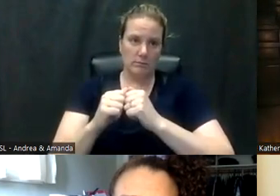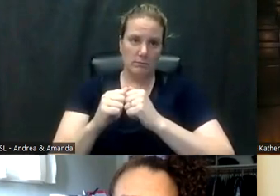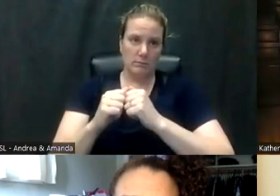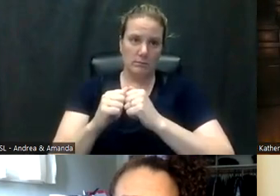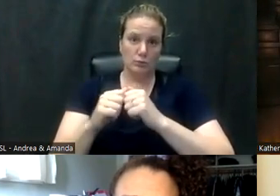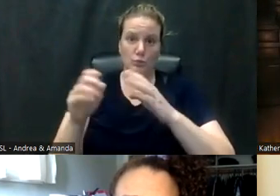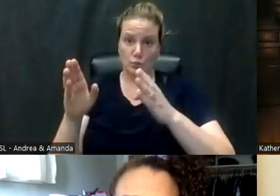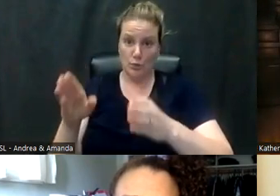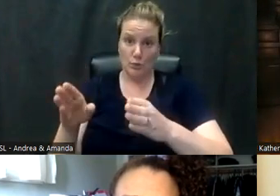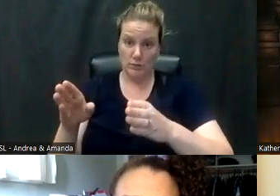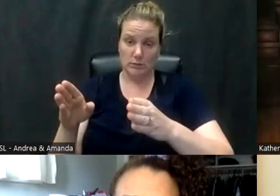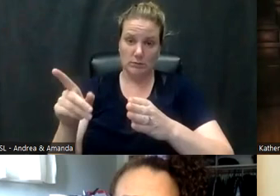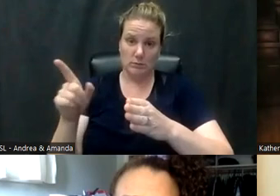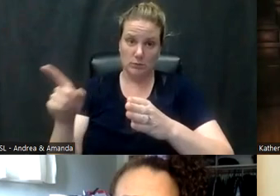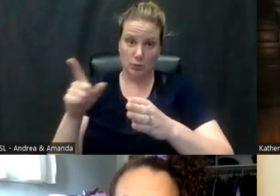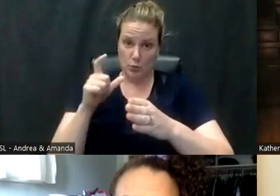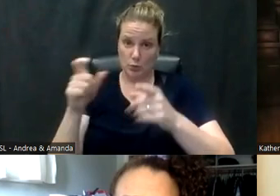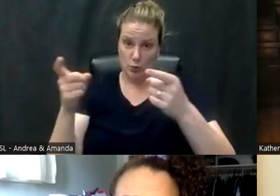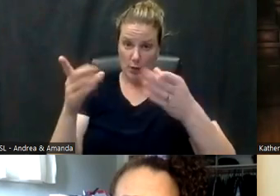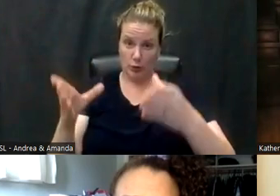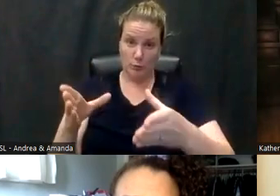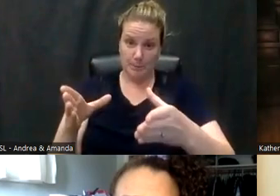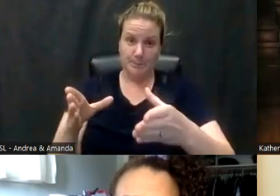the person who's the director.